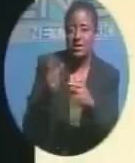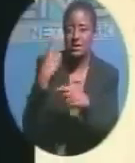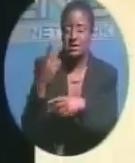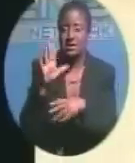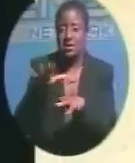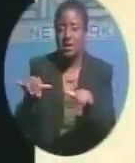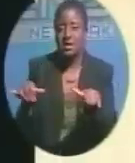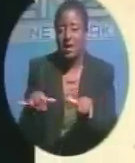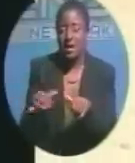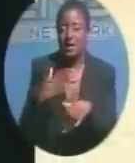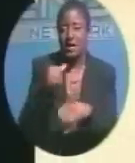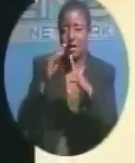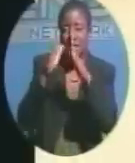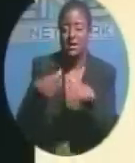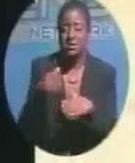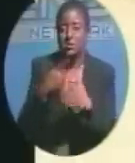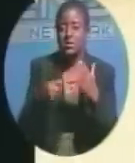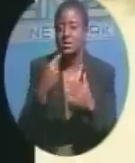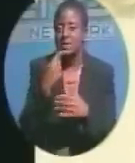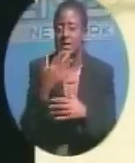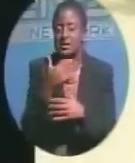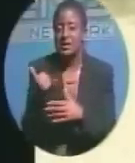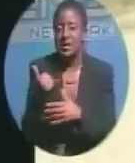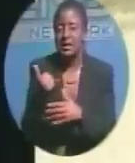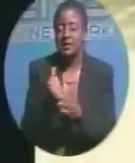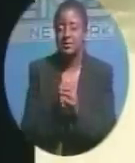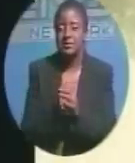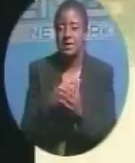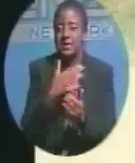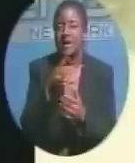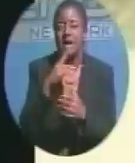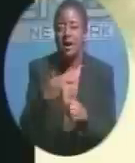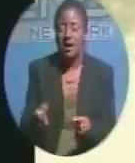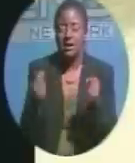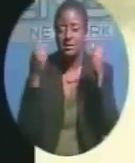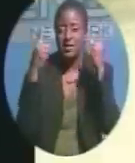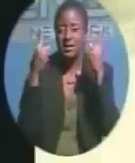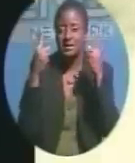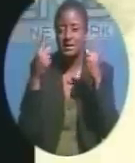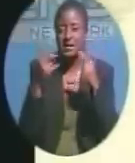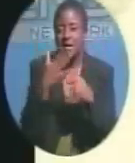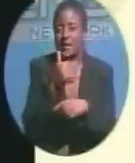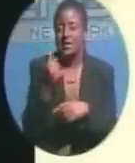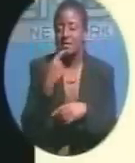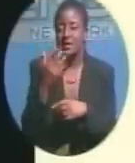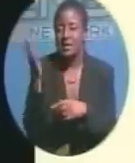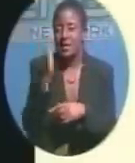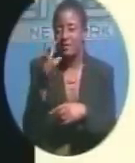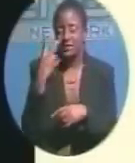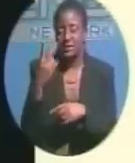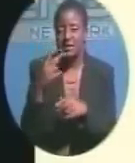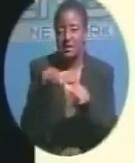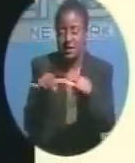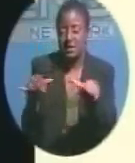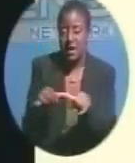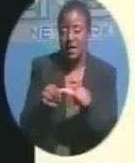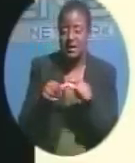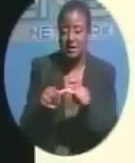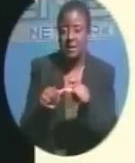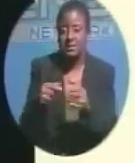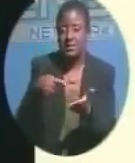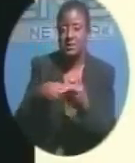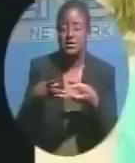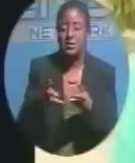say about how good you keep it? Oh, they're amazed to see it this way because they never see a yard kept this way. On a daily basis,